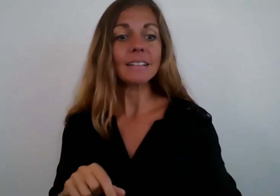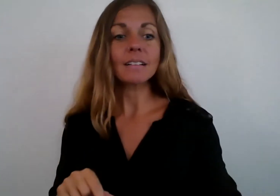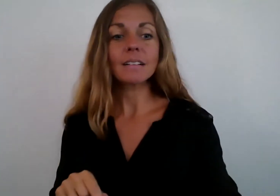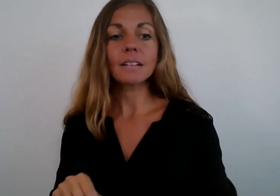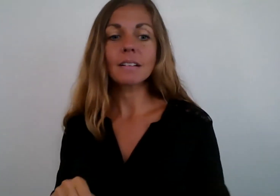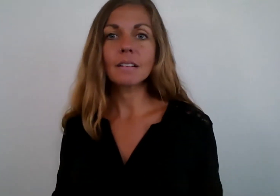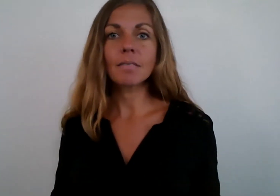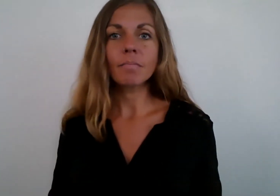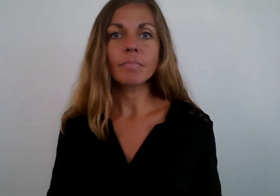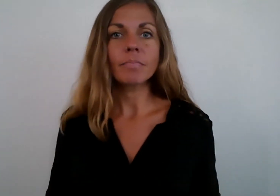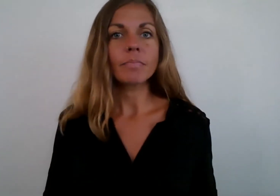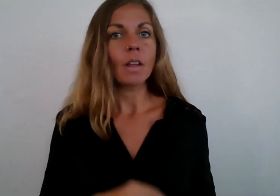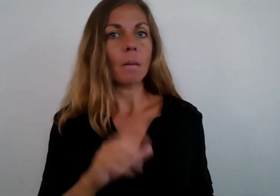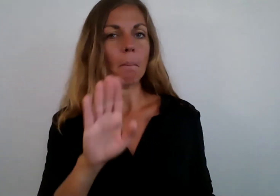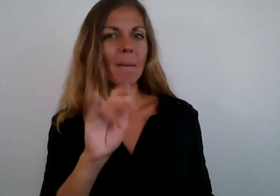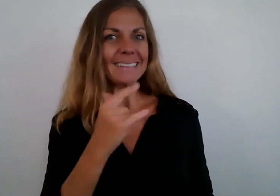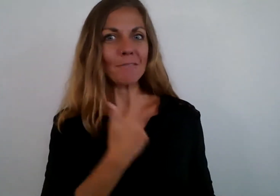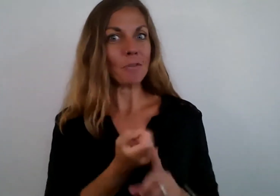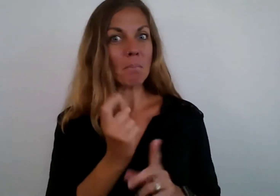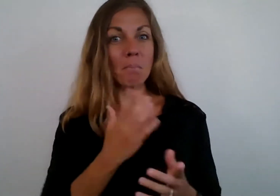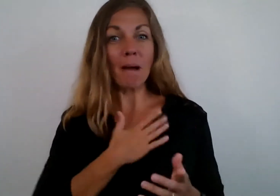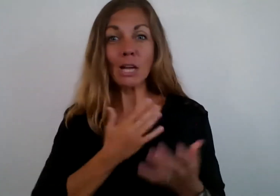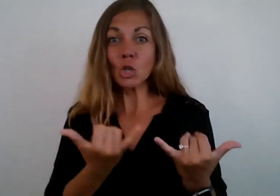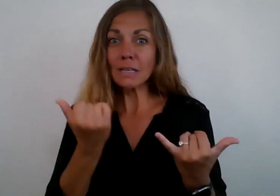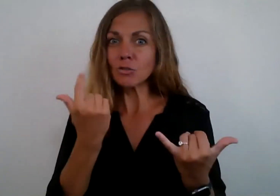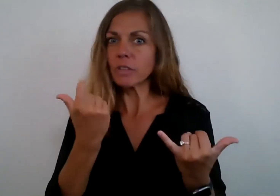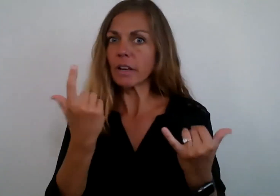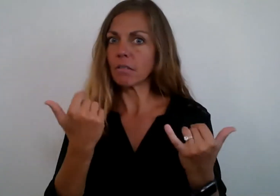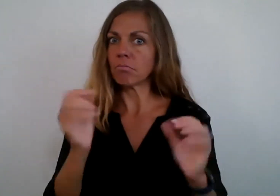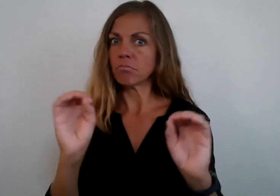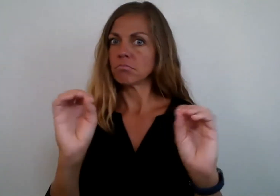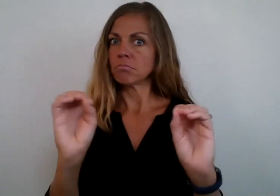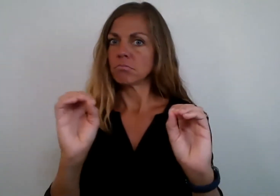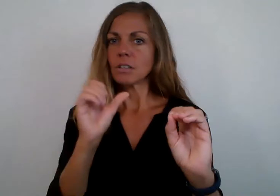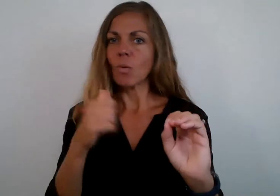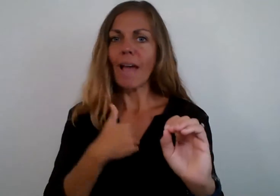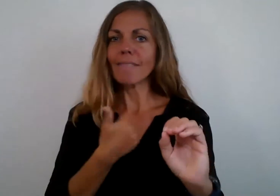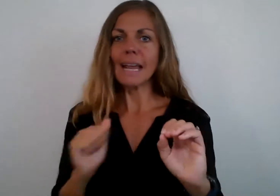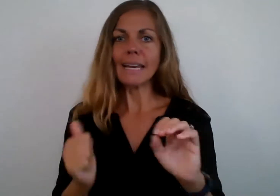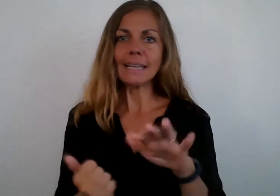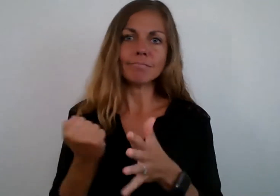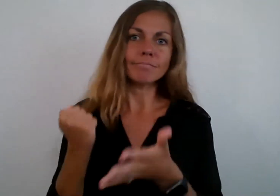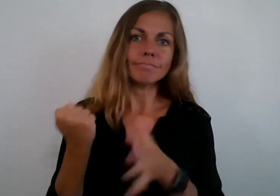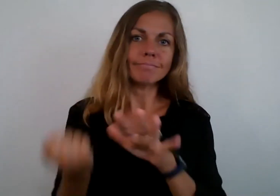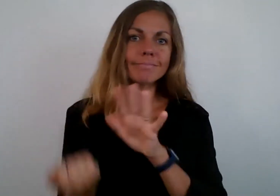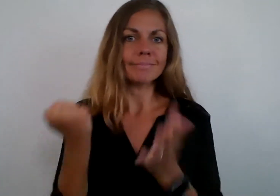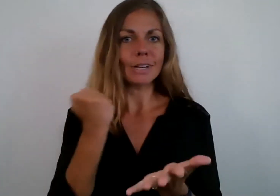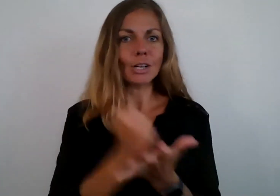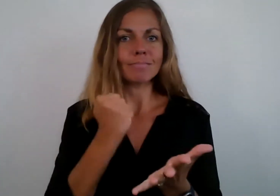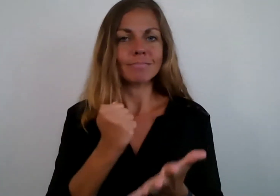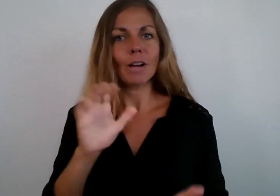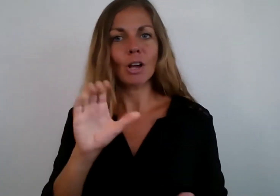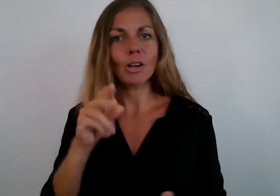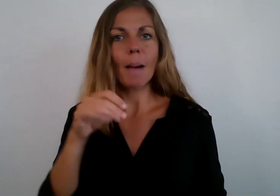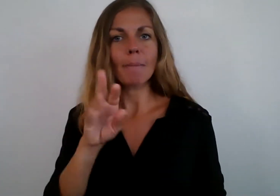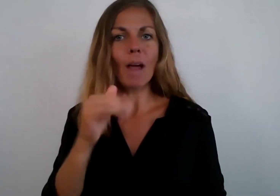my current understanding that there are not specific copyright issues around that. As long as